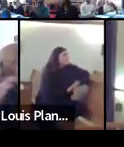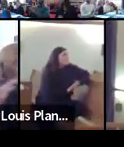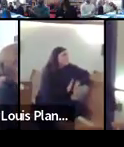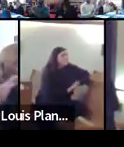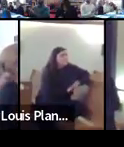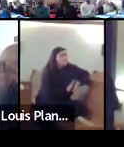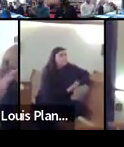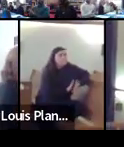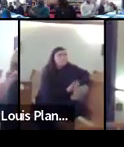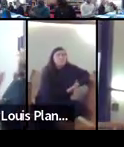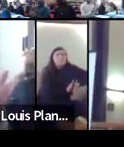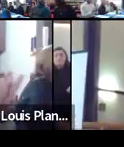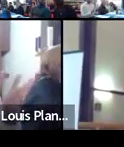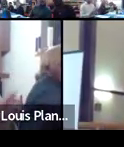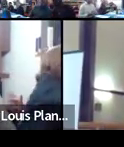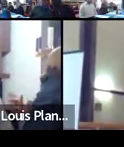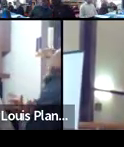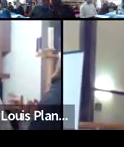there.